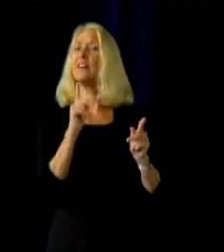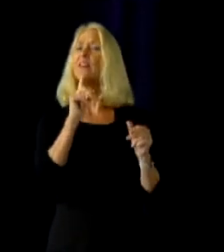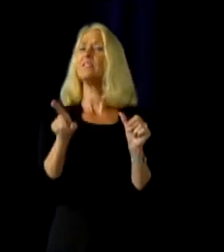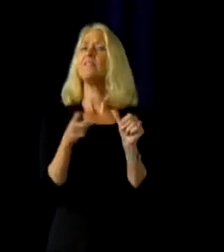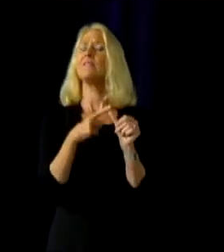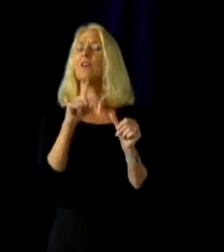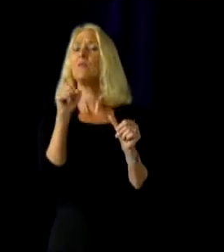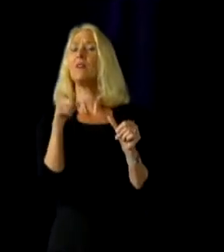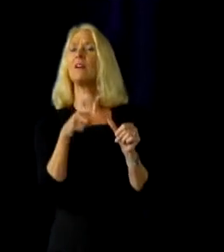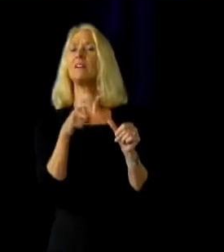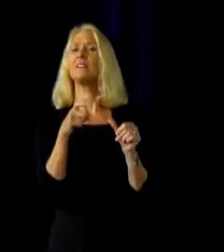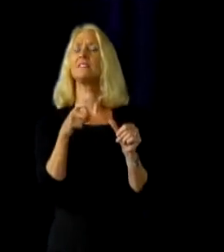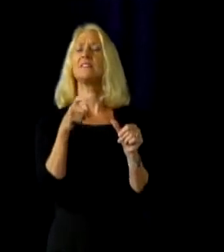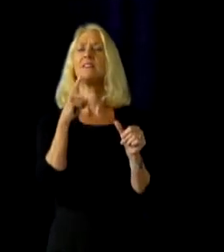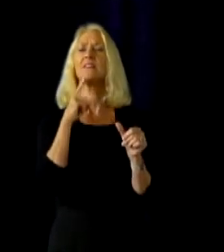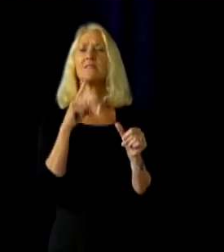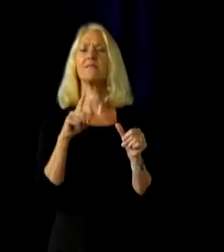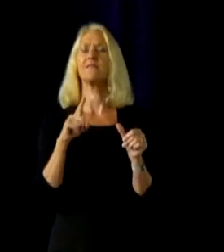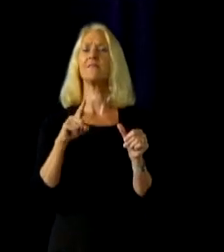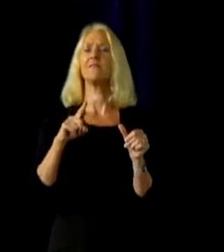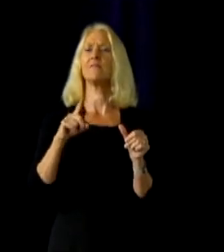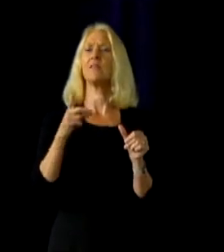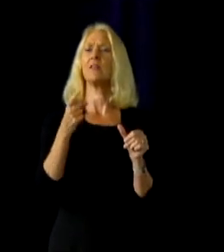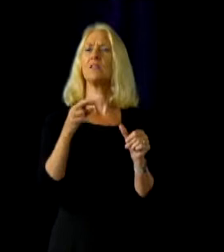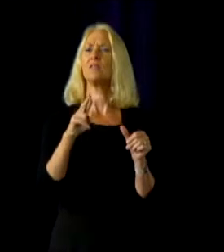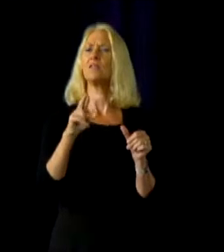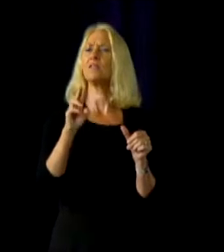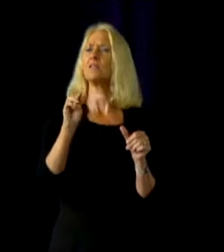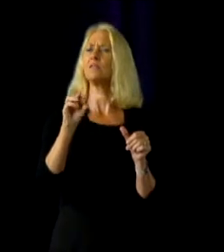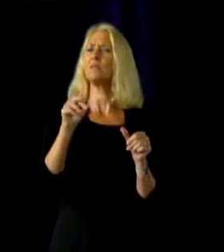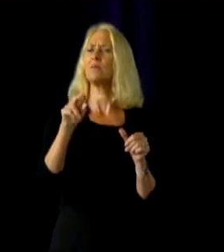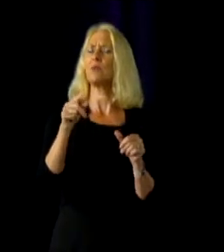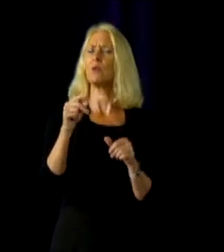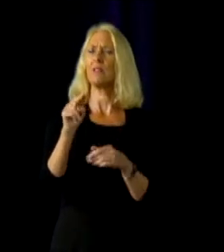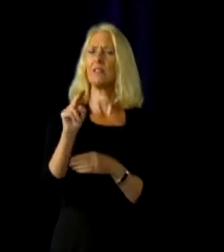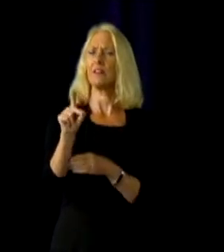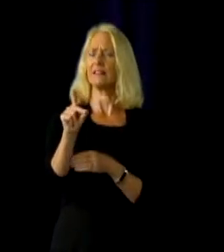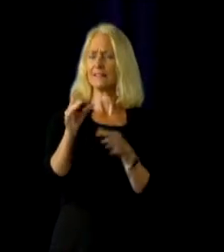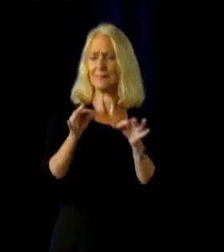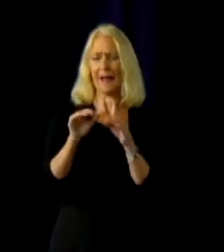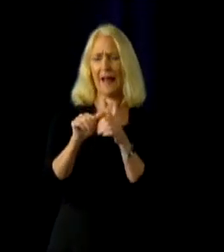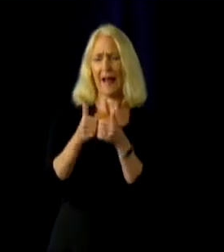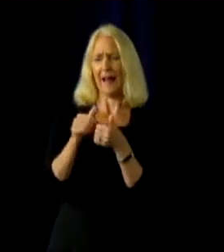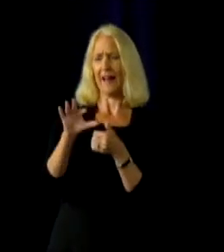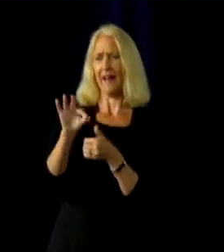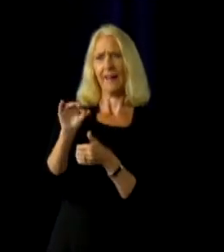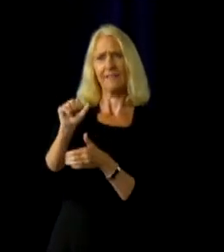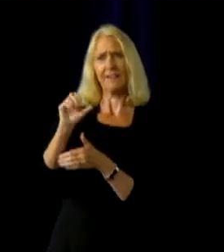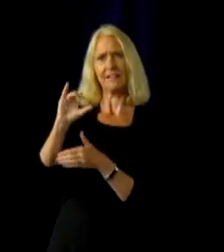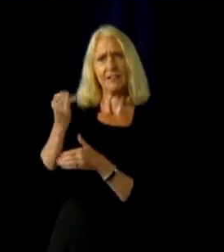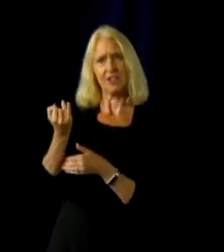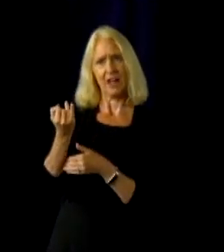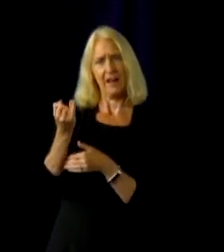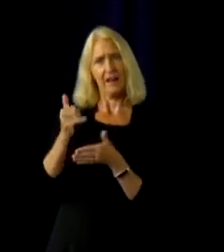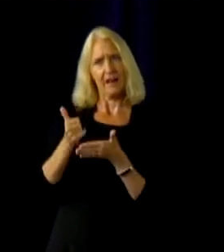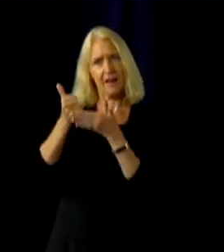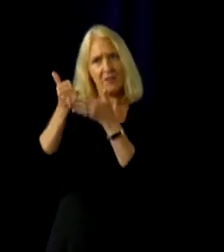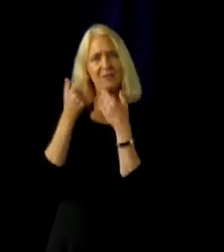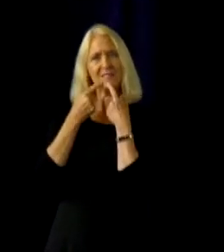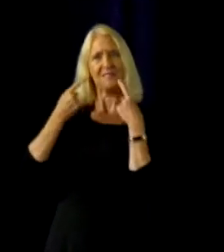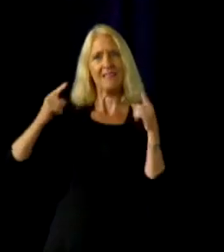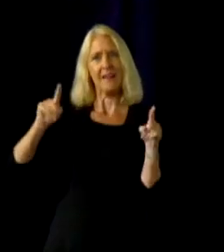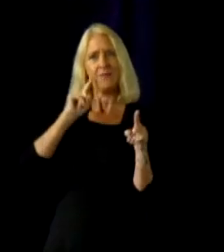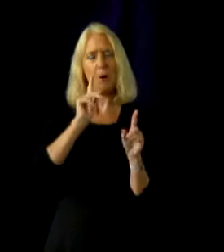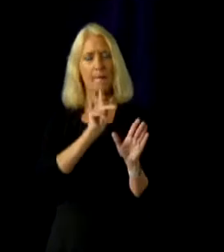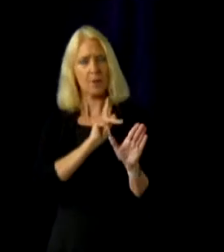for Jacqueline and Dr. Moreland. So please talk about how FSCJ played a role in your achievement of personal, professional,